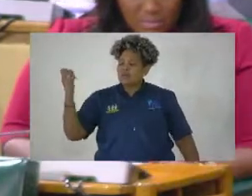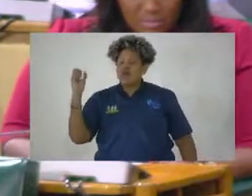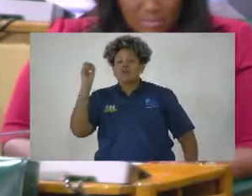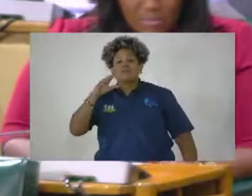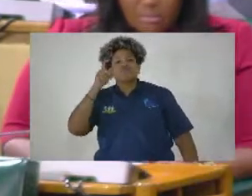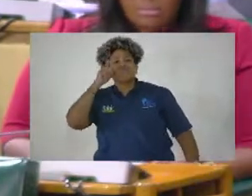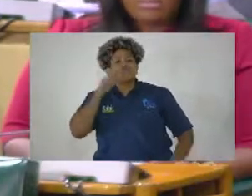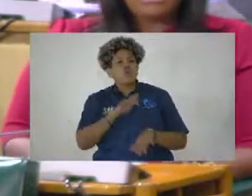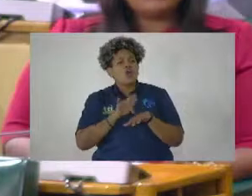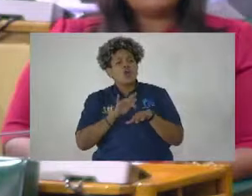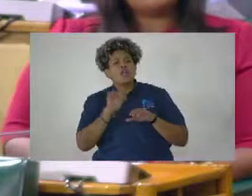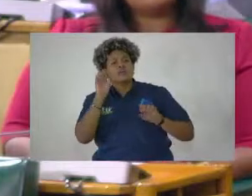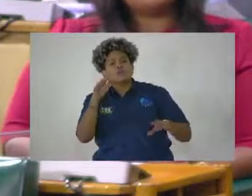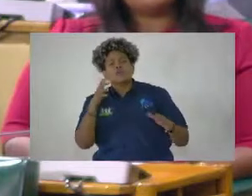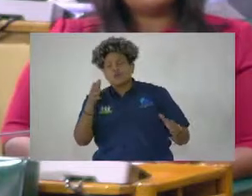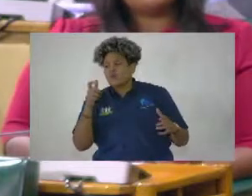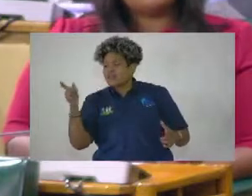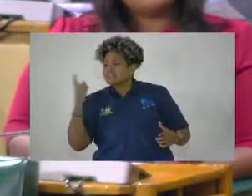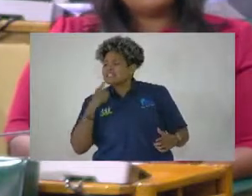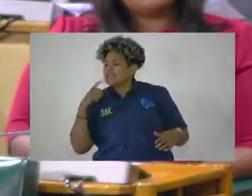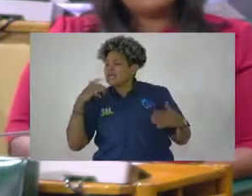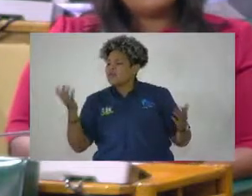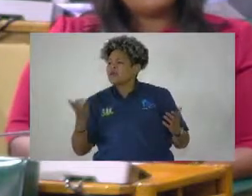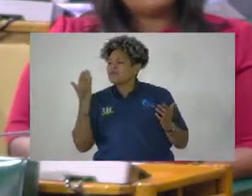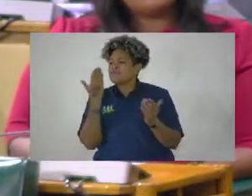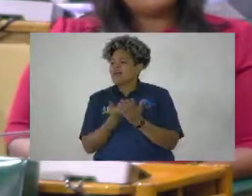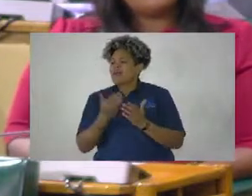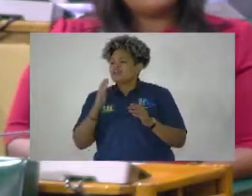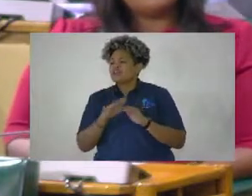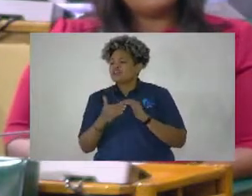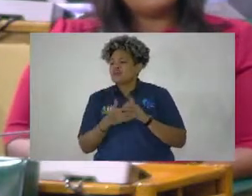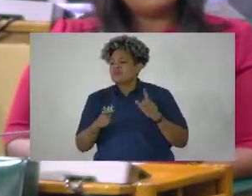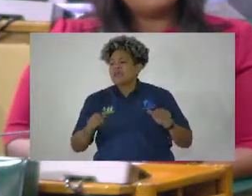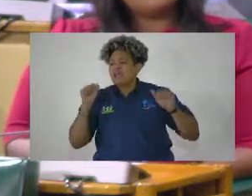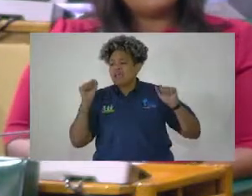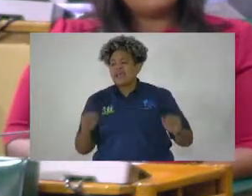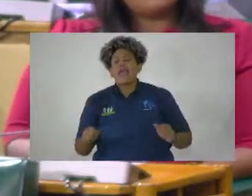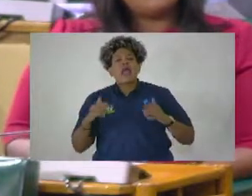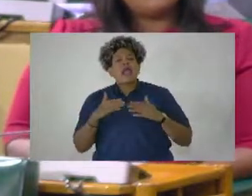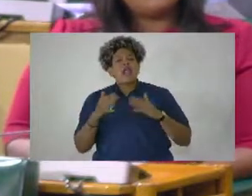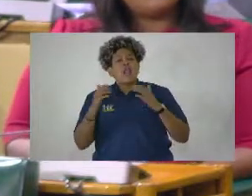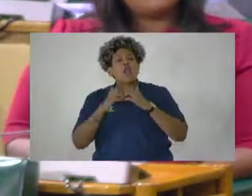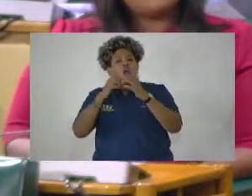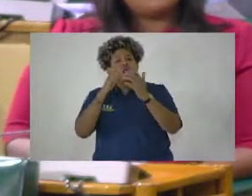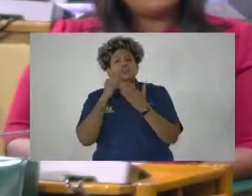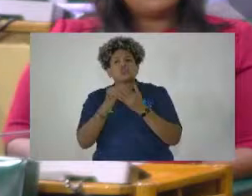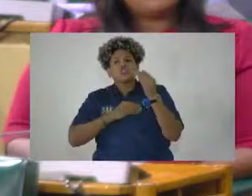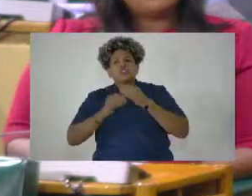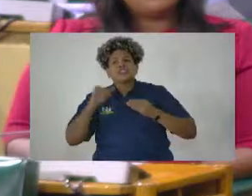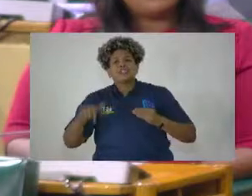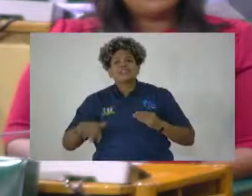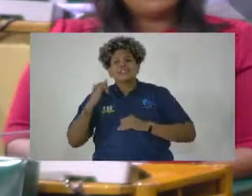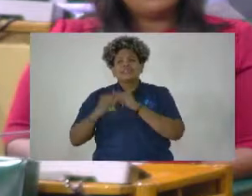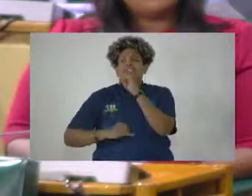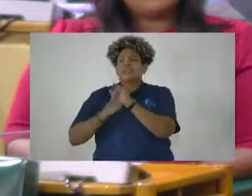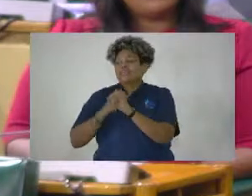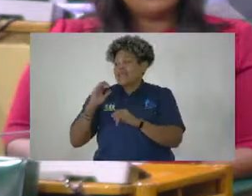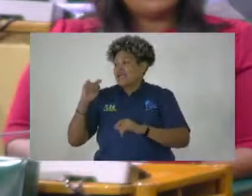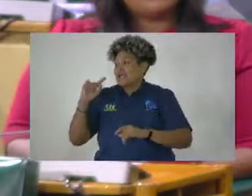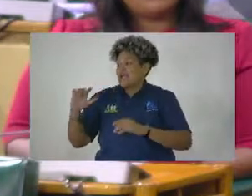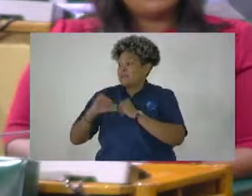earlier is that the fact that Jamaica can launch a transaction like this in international capital